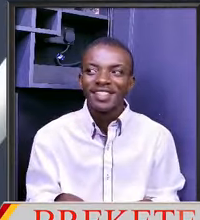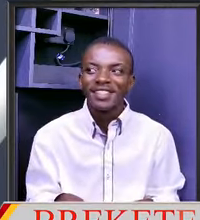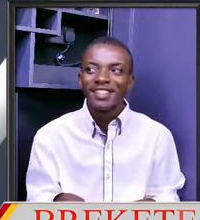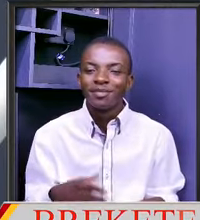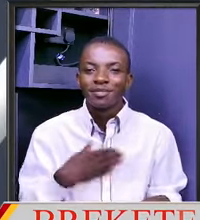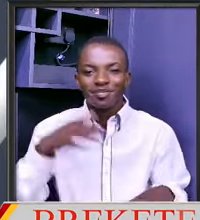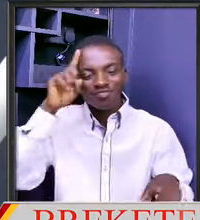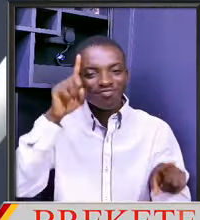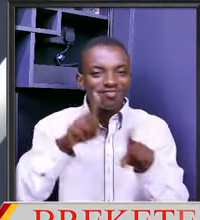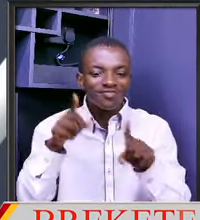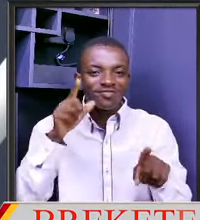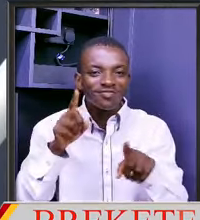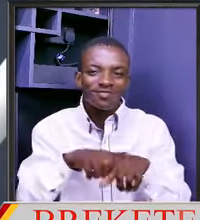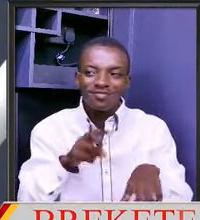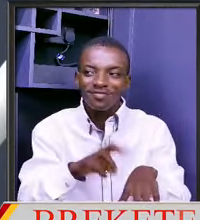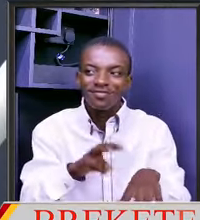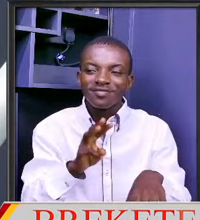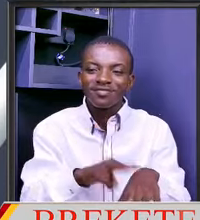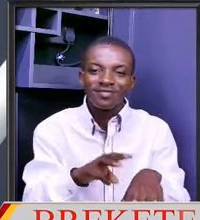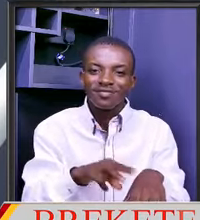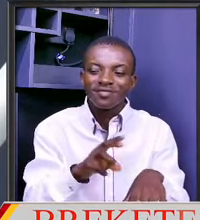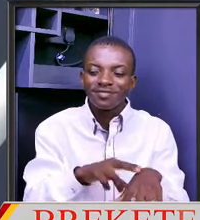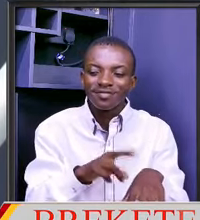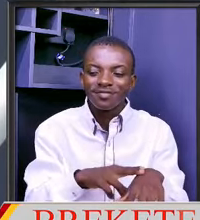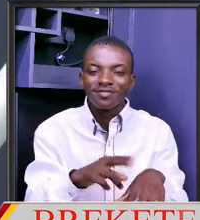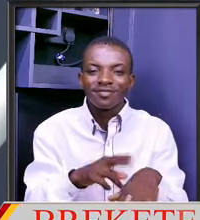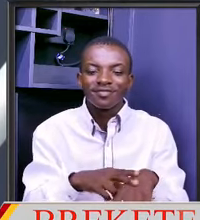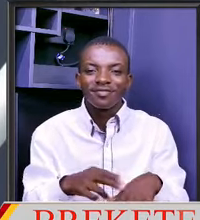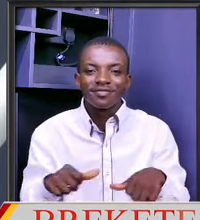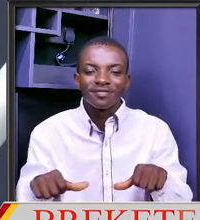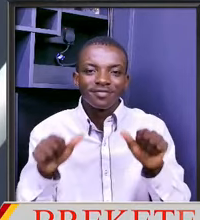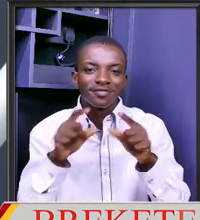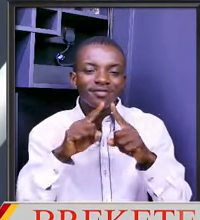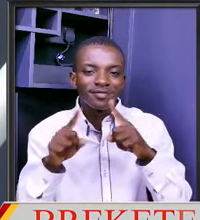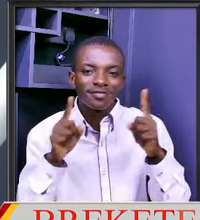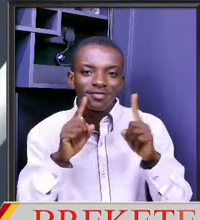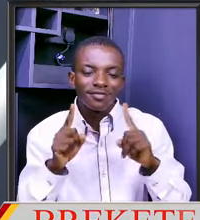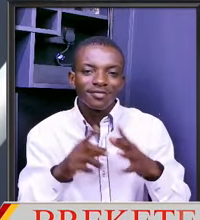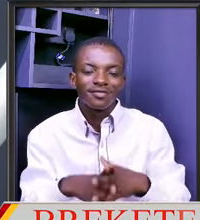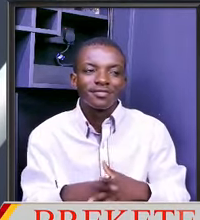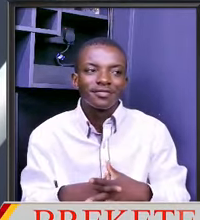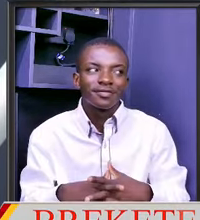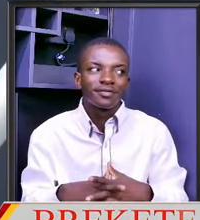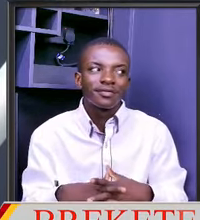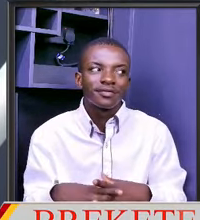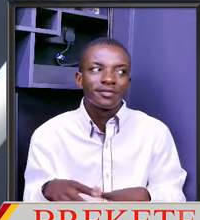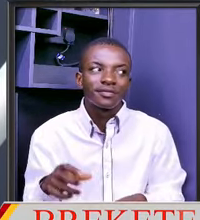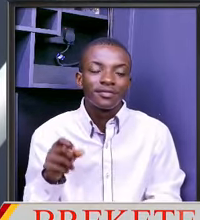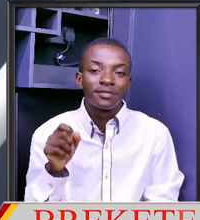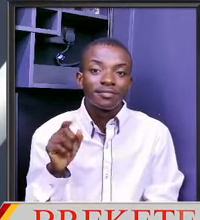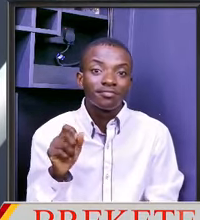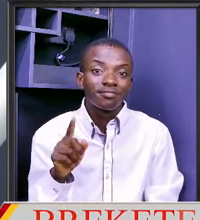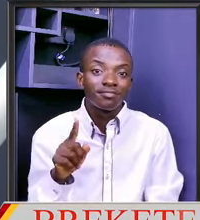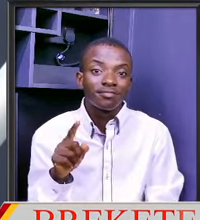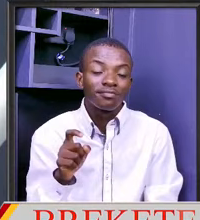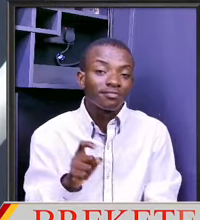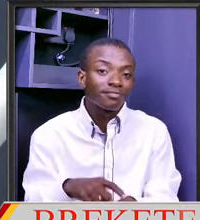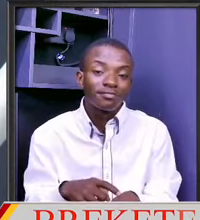My brothers, my sisters, if when I look down and I see the time, don't they give us signal? Signal to do to signal, make we continue to deliver. No, they go. 11 o'clock, don't do already.